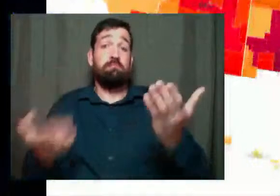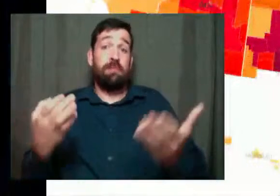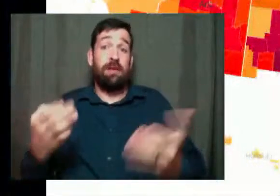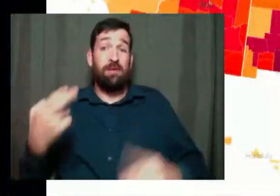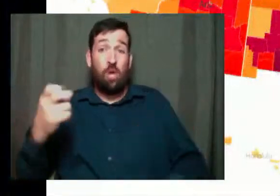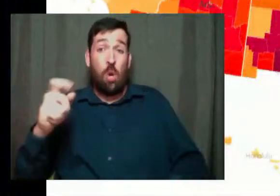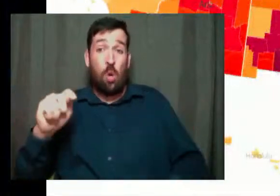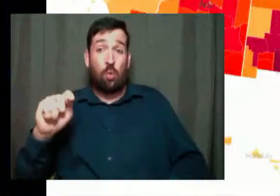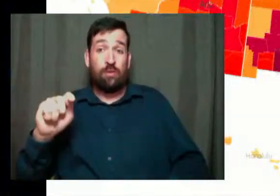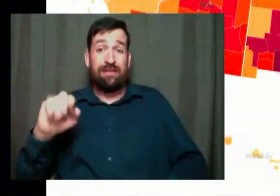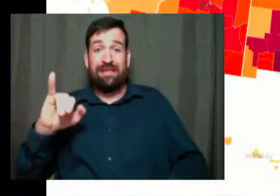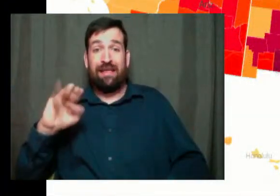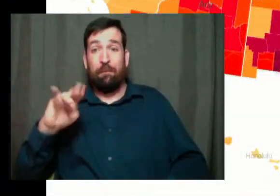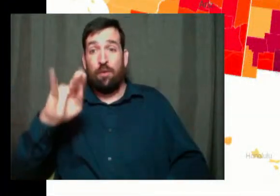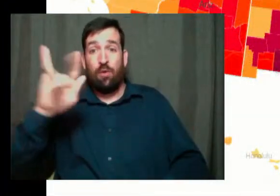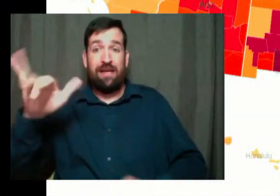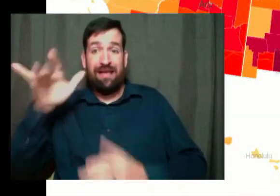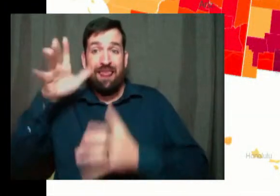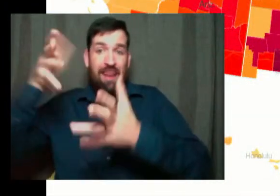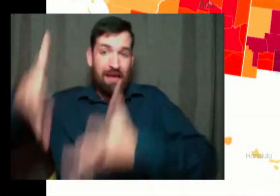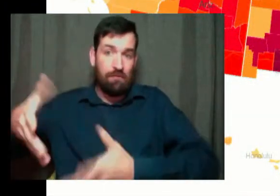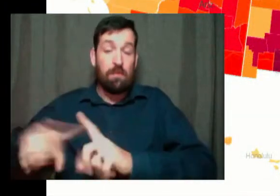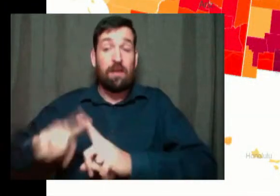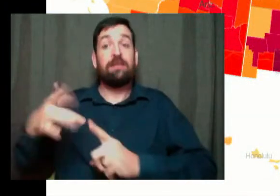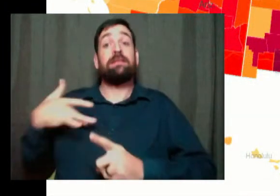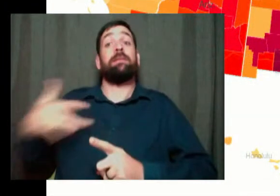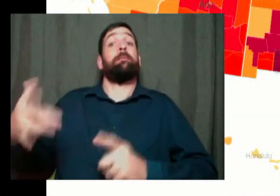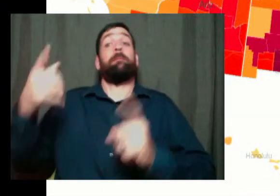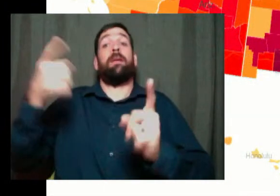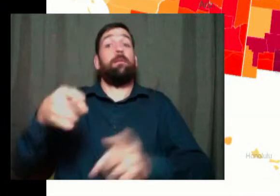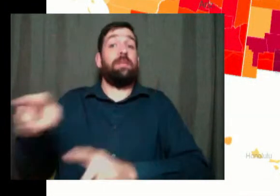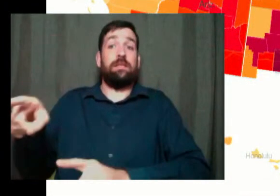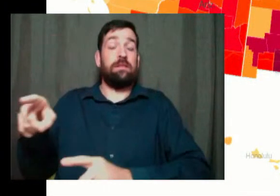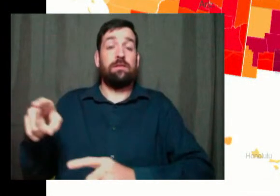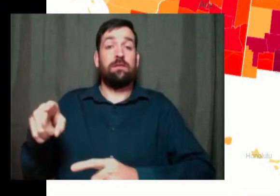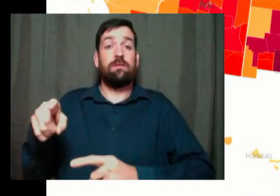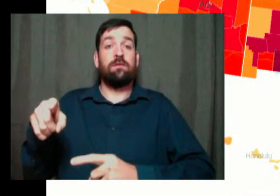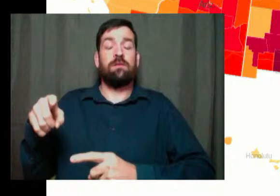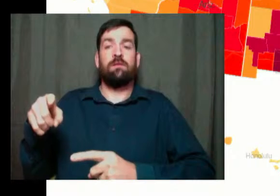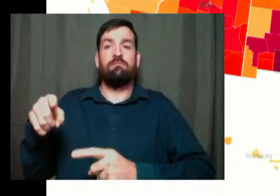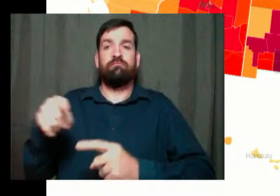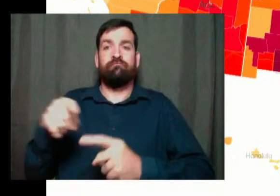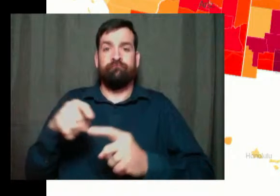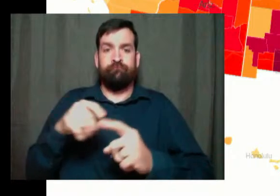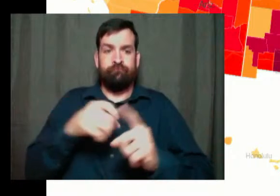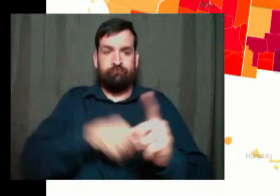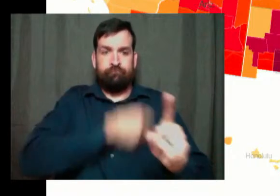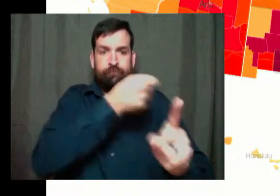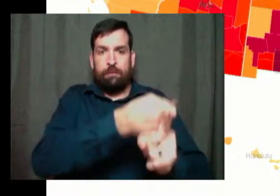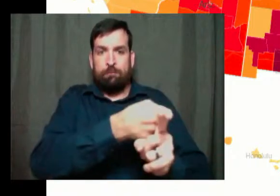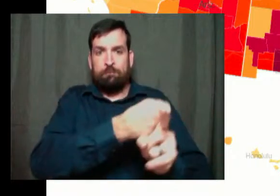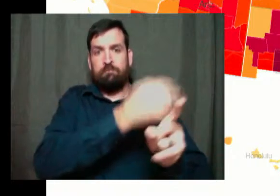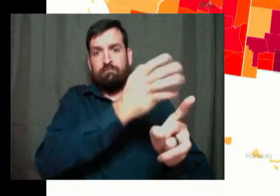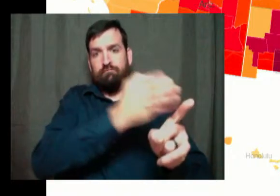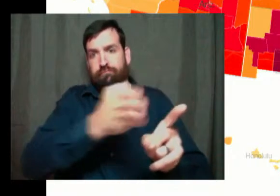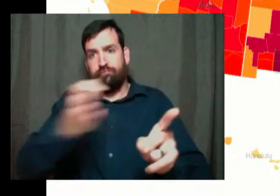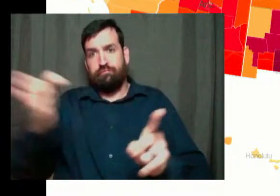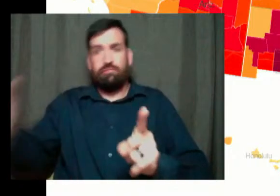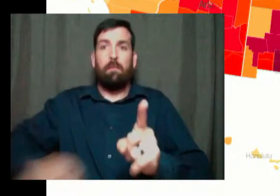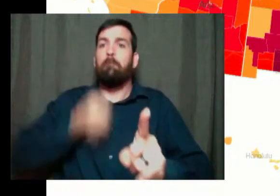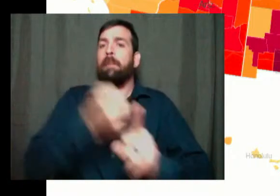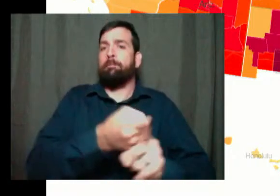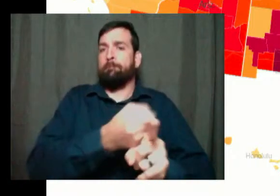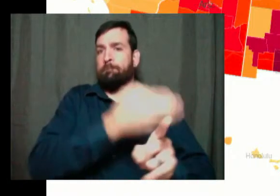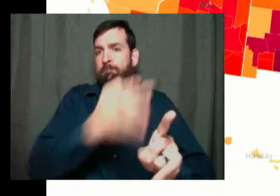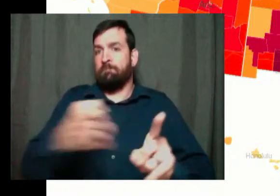to be a little resistant. But what typically happens with this is it runs in these waves, right? You get past one wave, and then another wave starts as soon as we relax